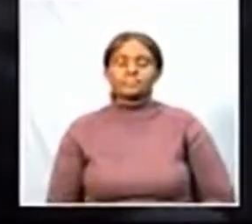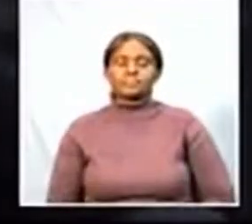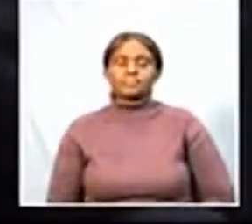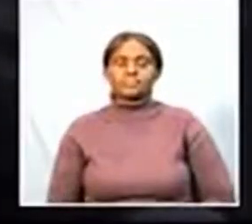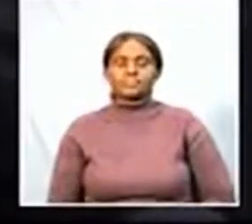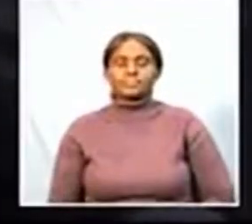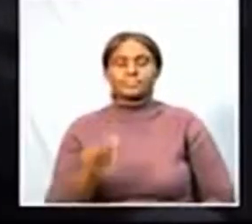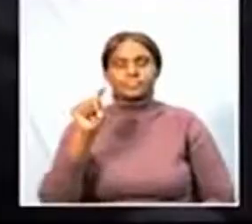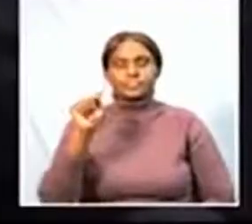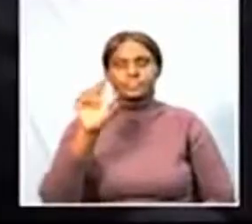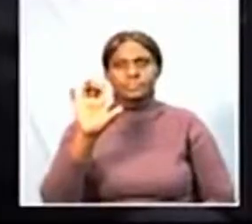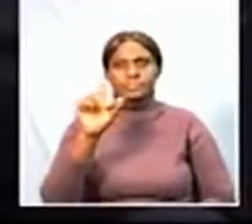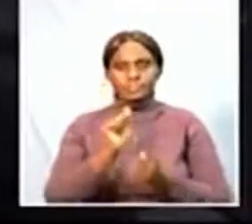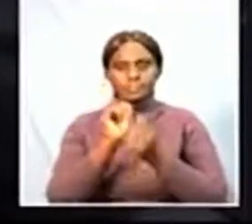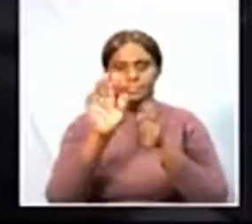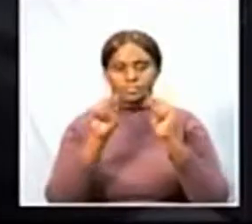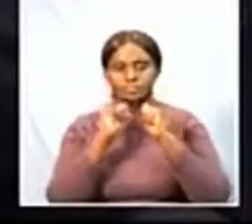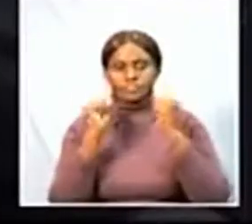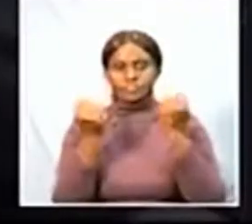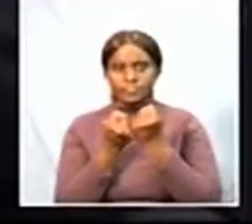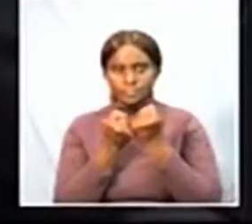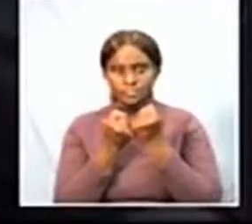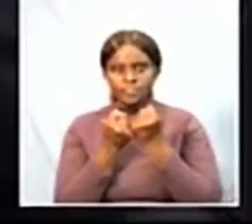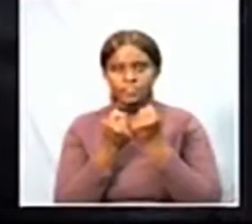Town Clerk and your team.